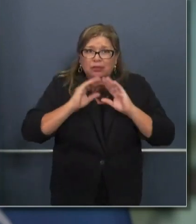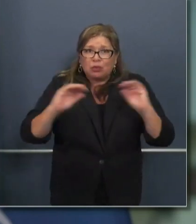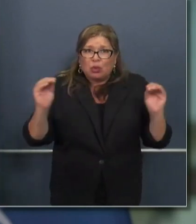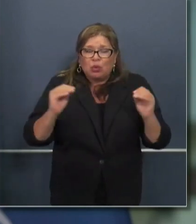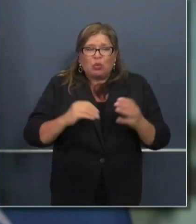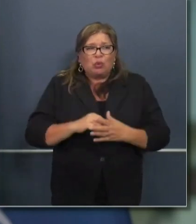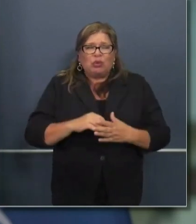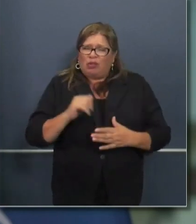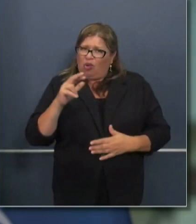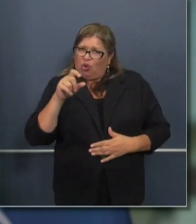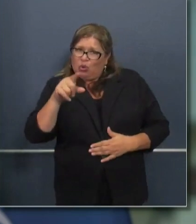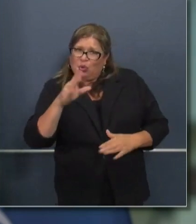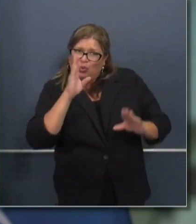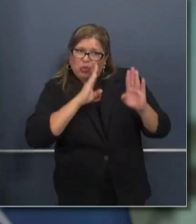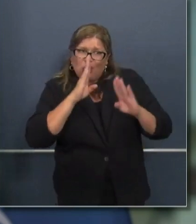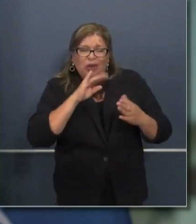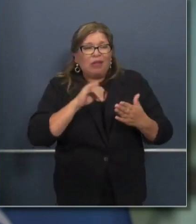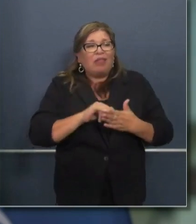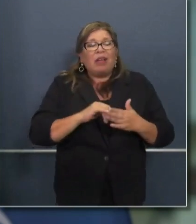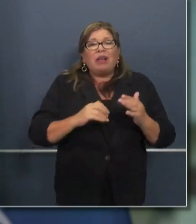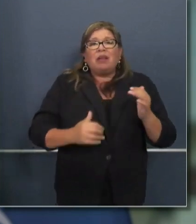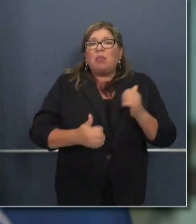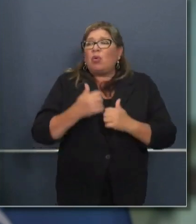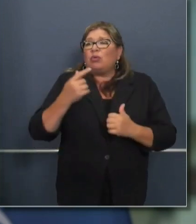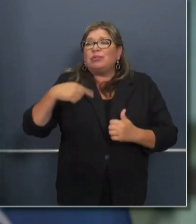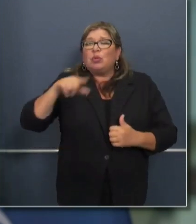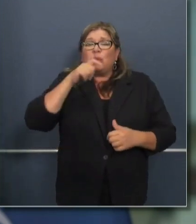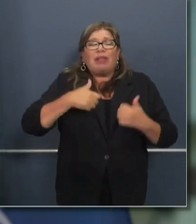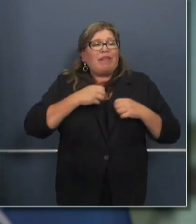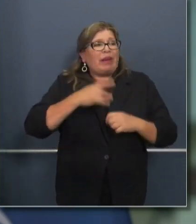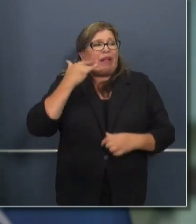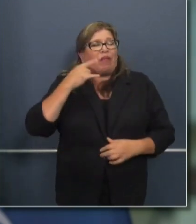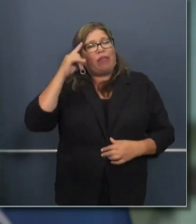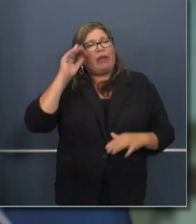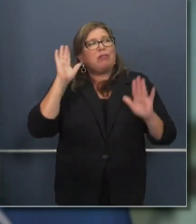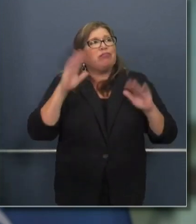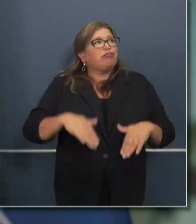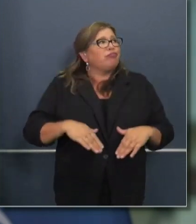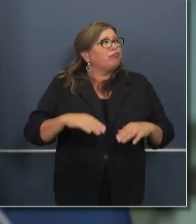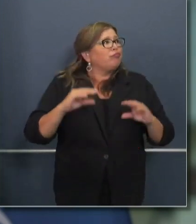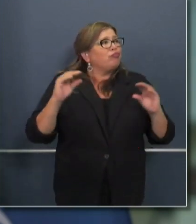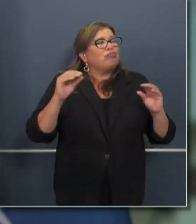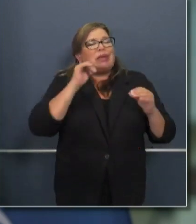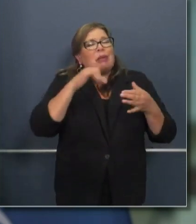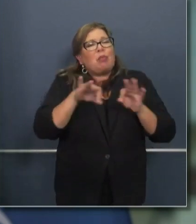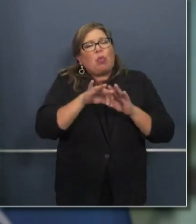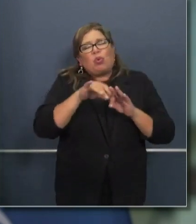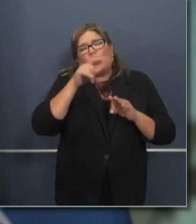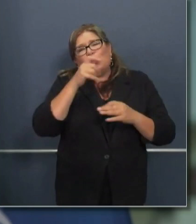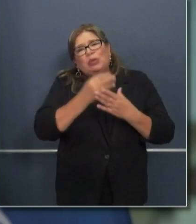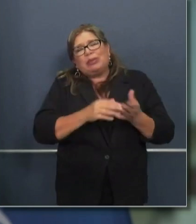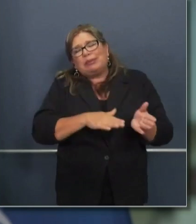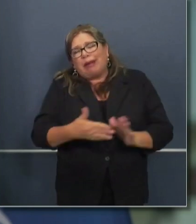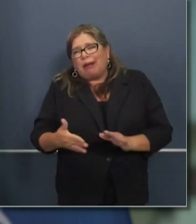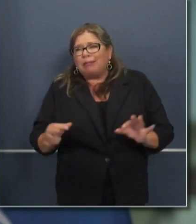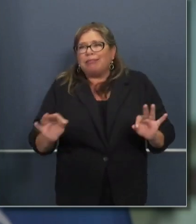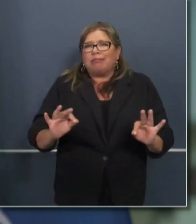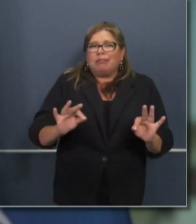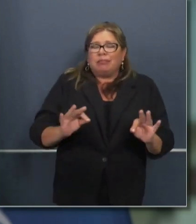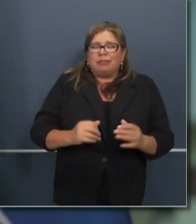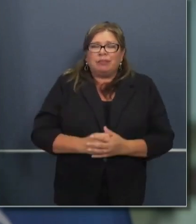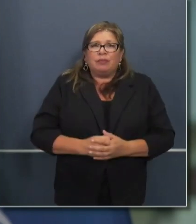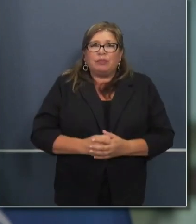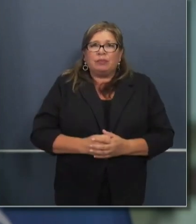to normalize the deaths and illness from coronavirus? Yeah, we had 20 lives lost yesterday to the virus. I should have